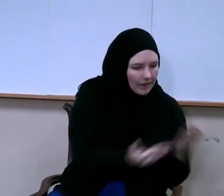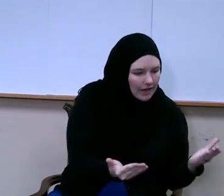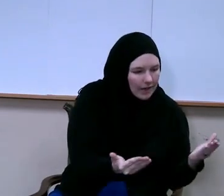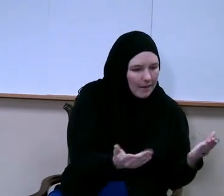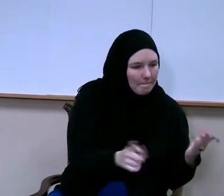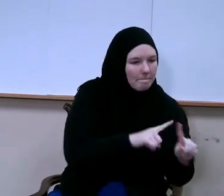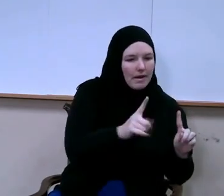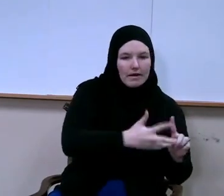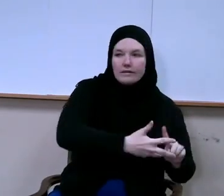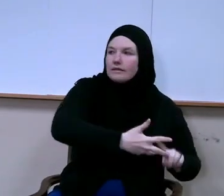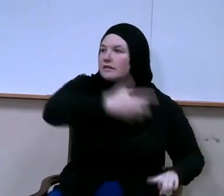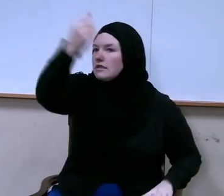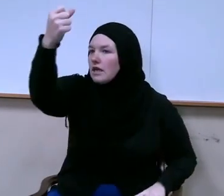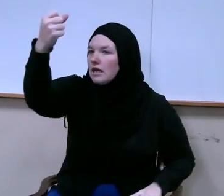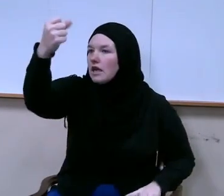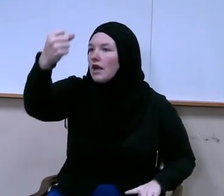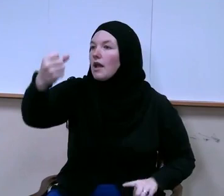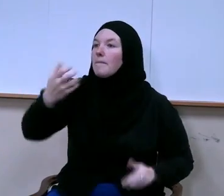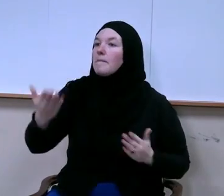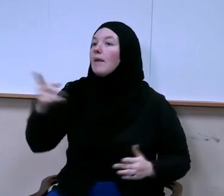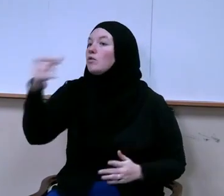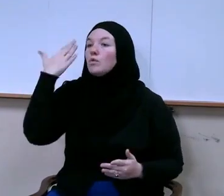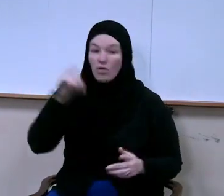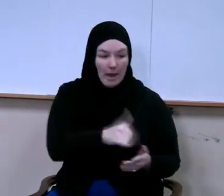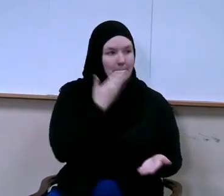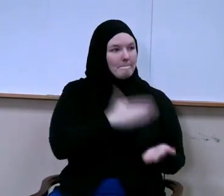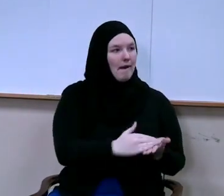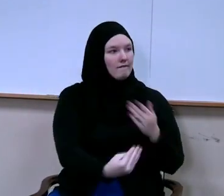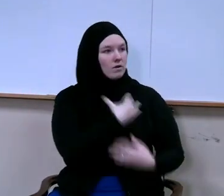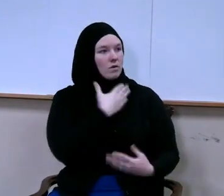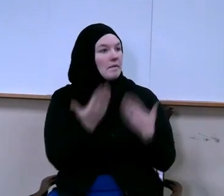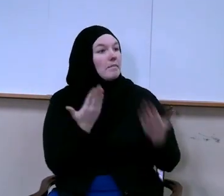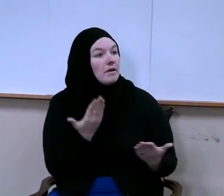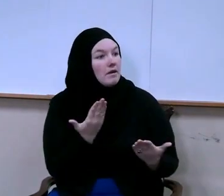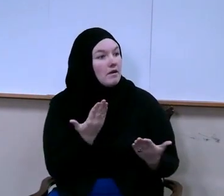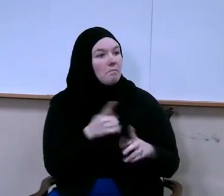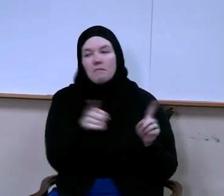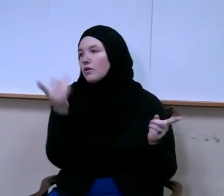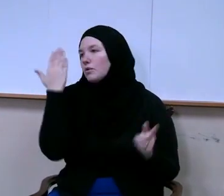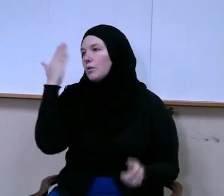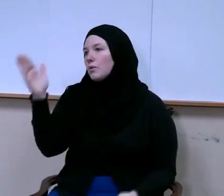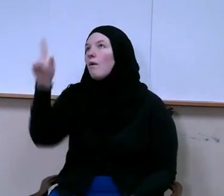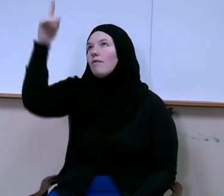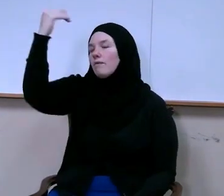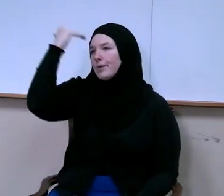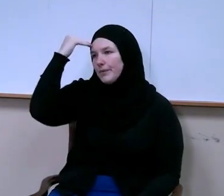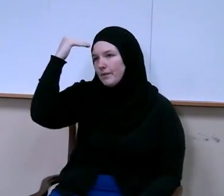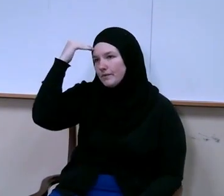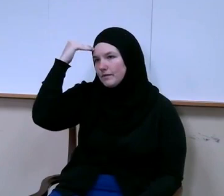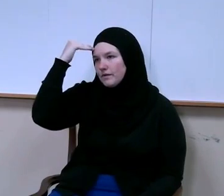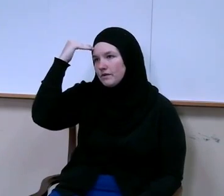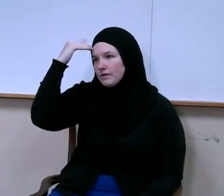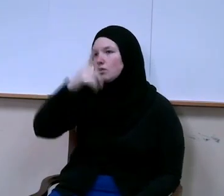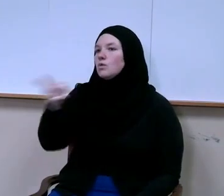anything that is good for you. Whatever is good, Allah subhanahu wa ta'ala gives it to you. But that